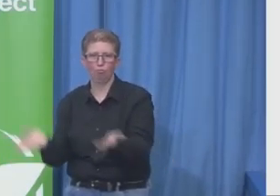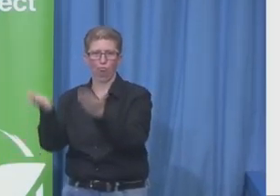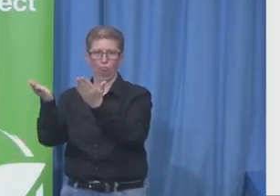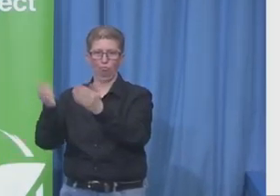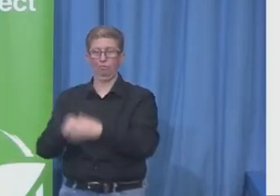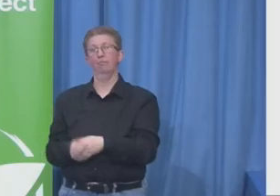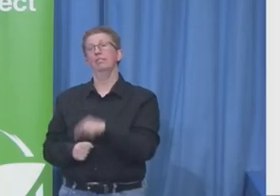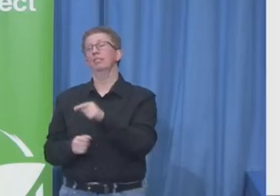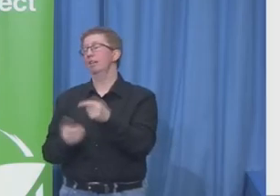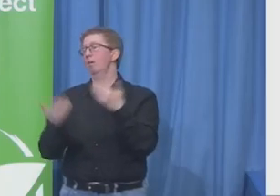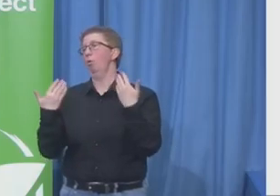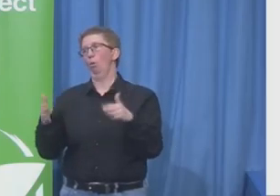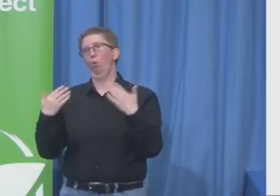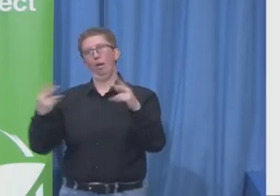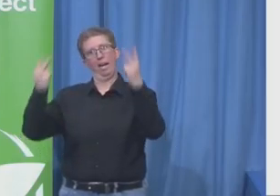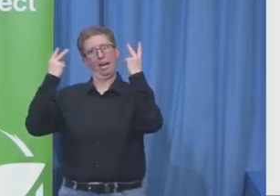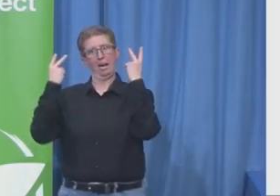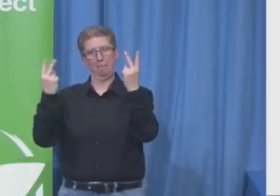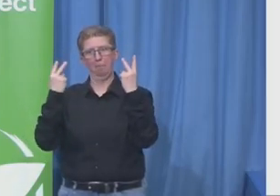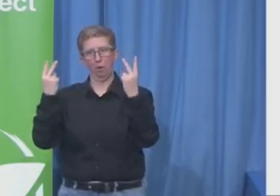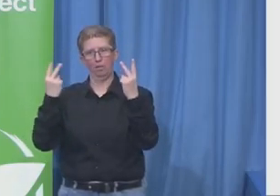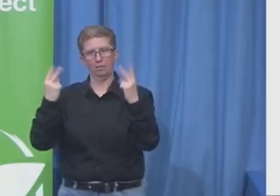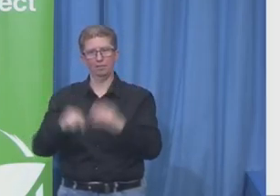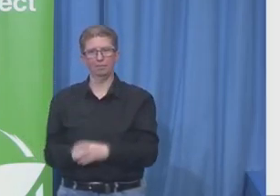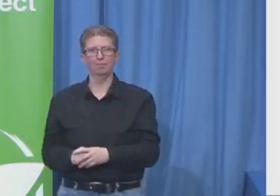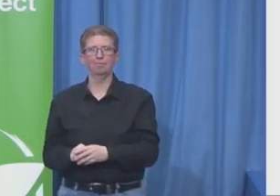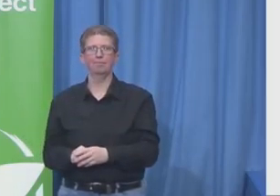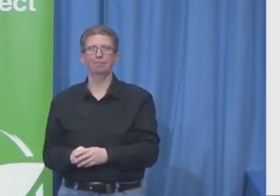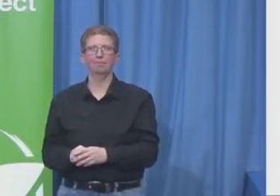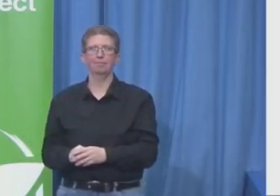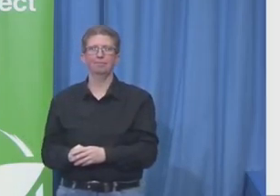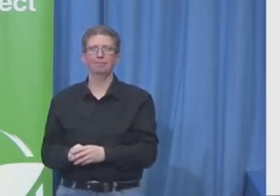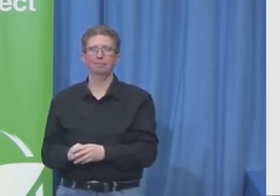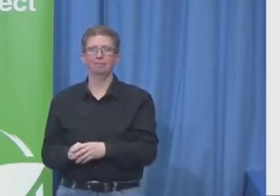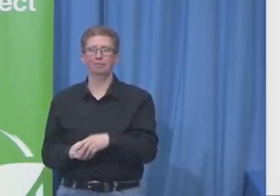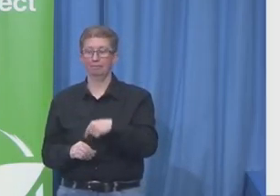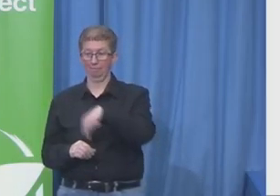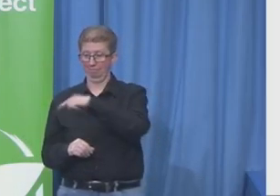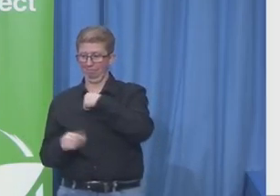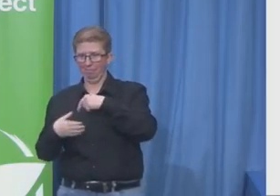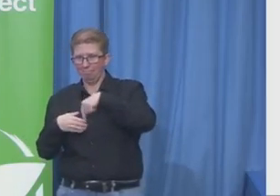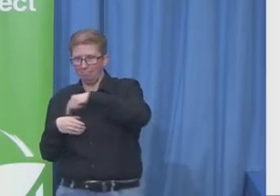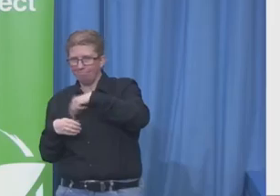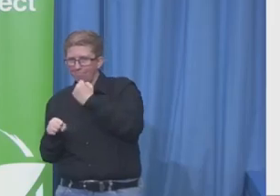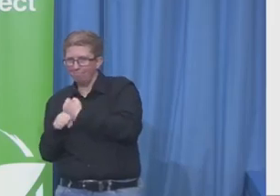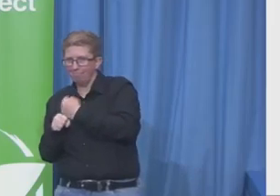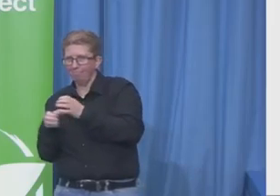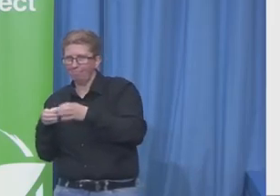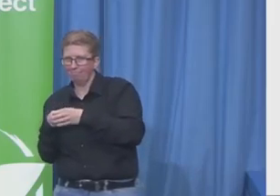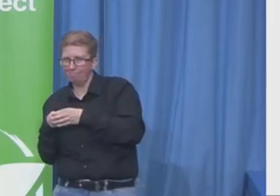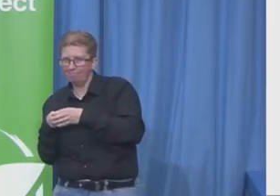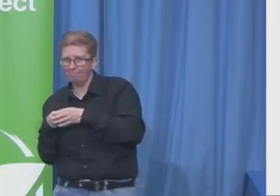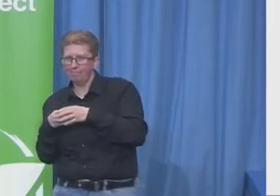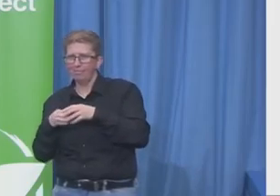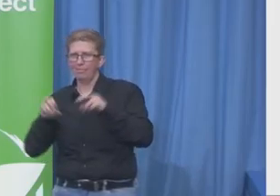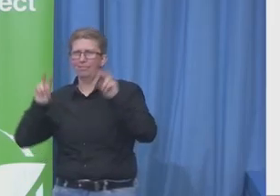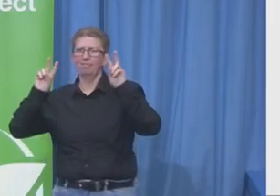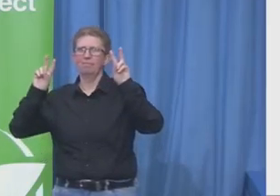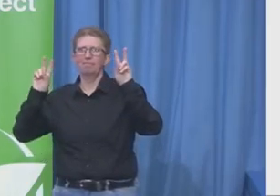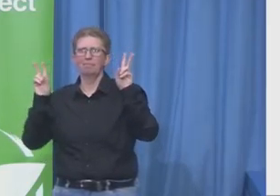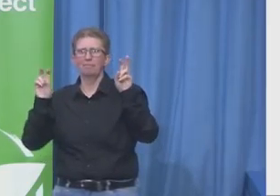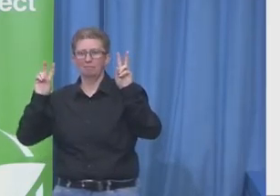own internal capacity building. Because I think for us, what we recognize is that there's often a sense among staff that